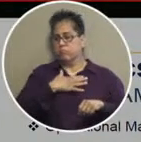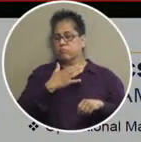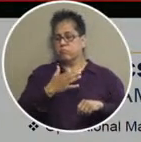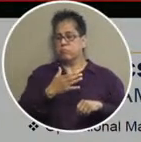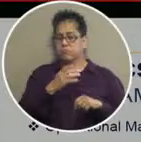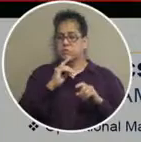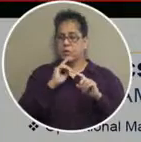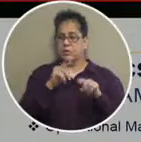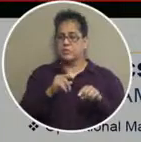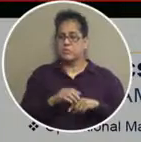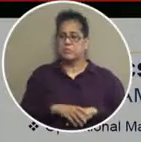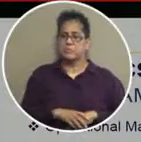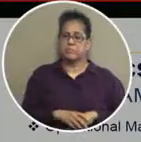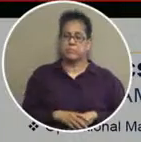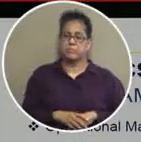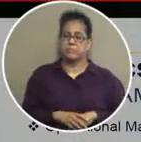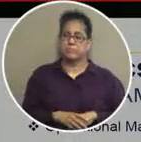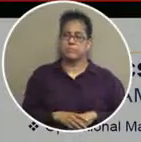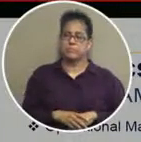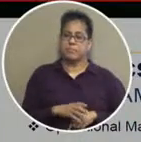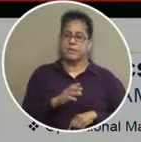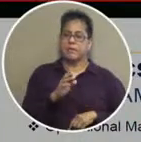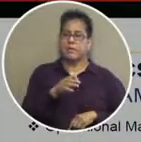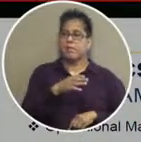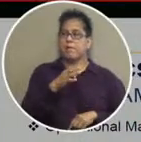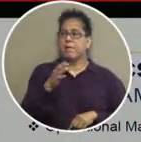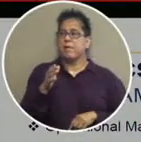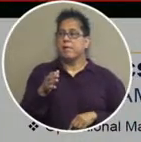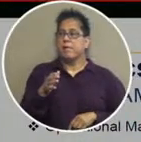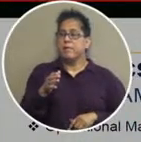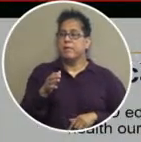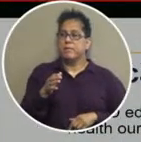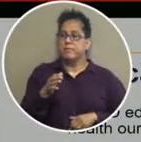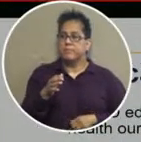happy to answer that. Next slide.